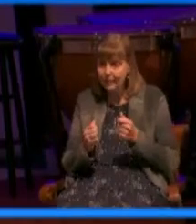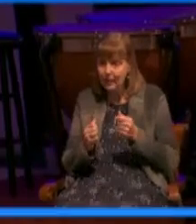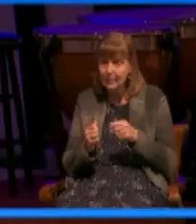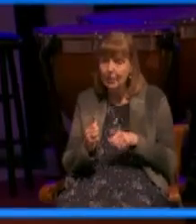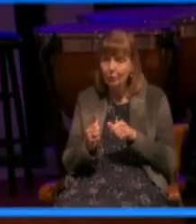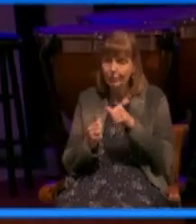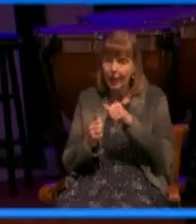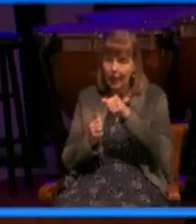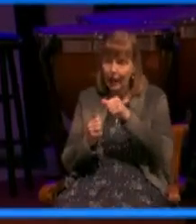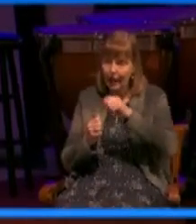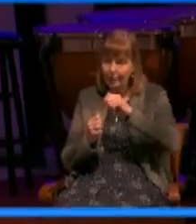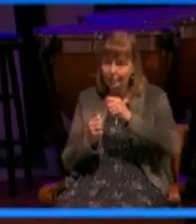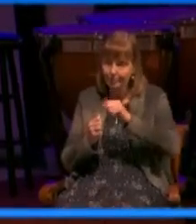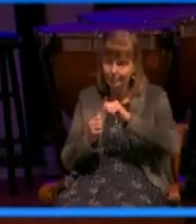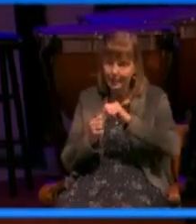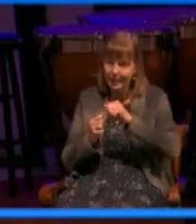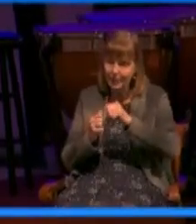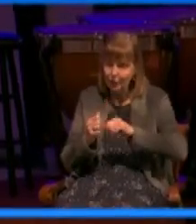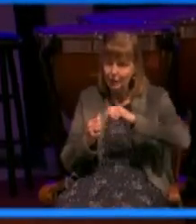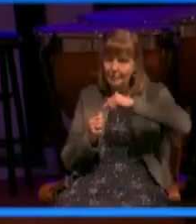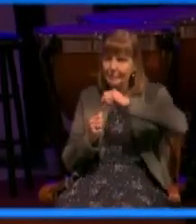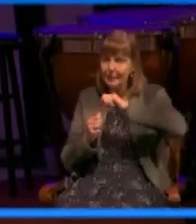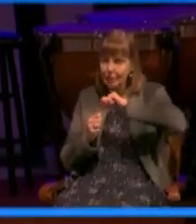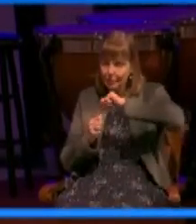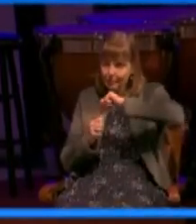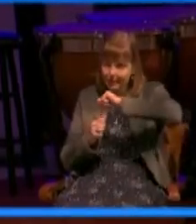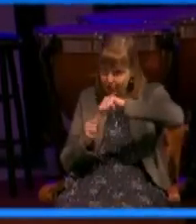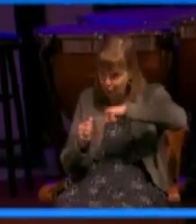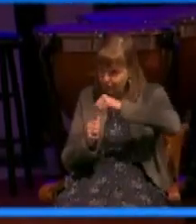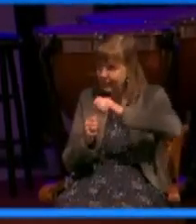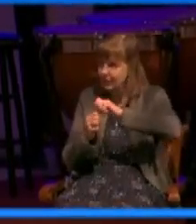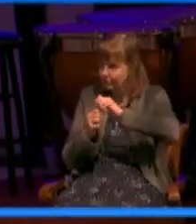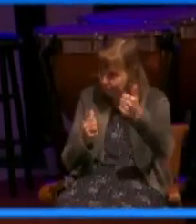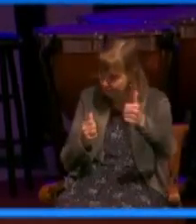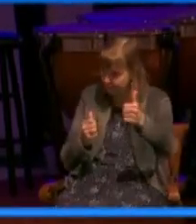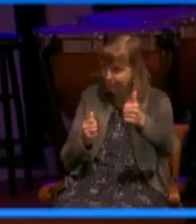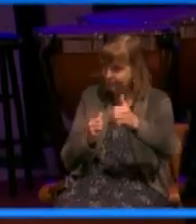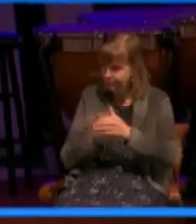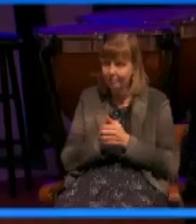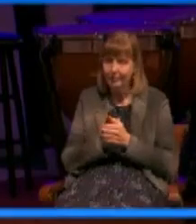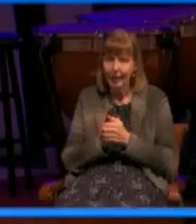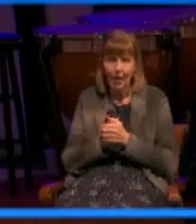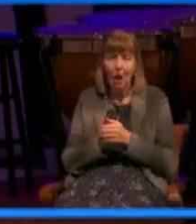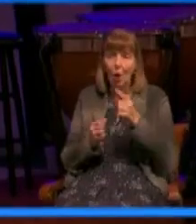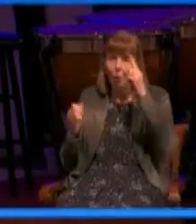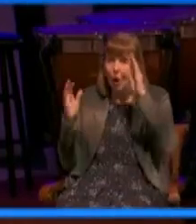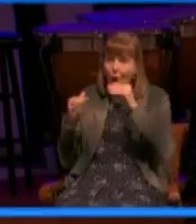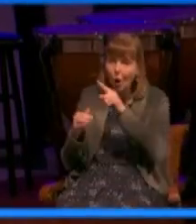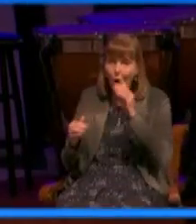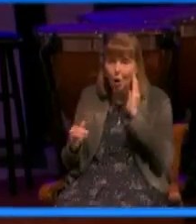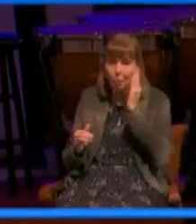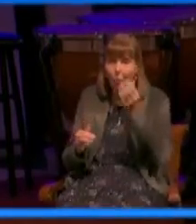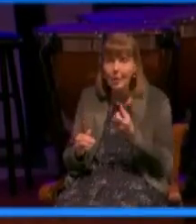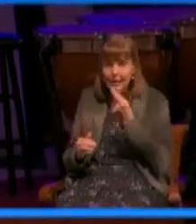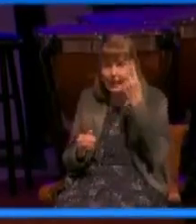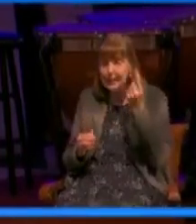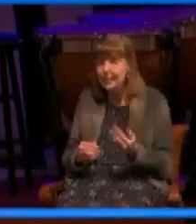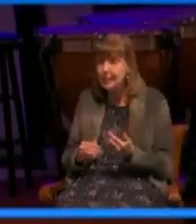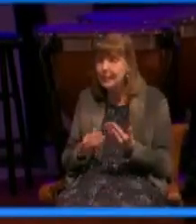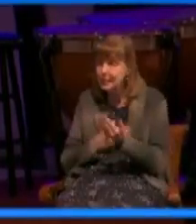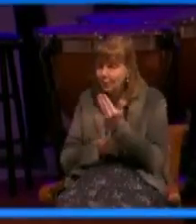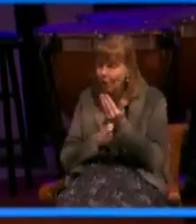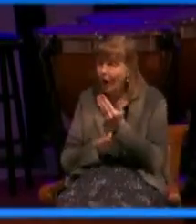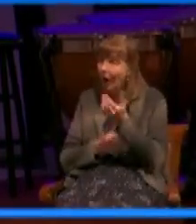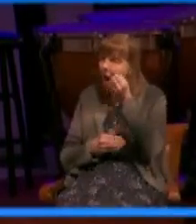to Abram. But in Genesis 17, what I hope you will see this morning is that the God of the